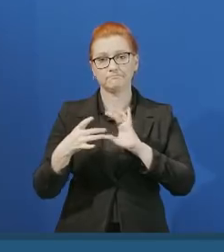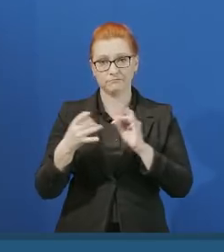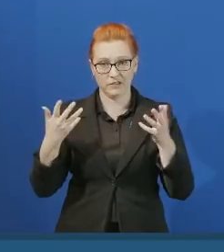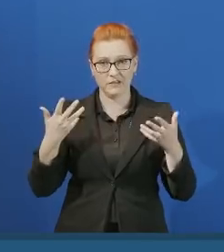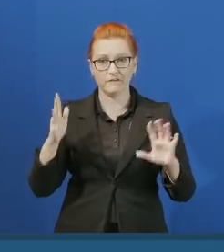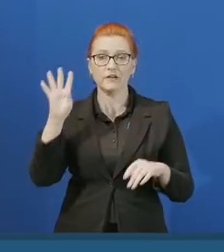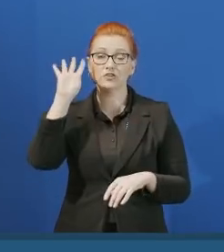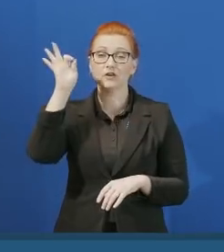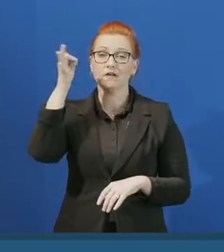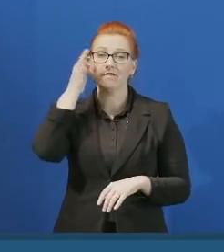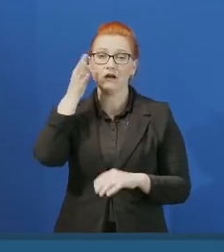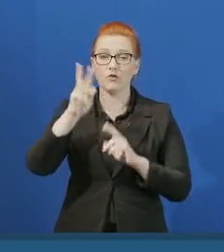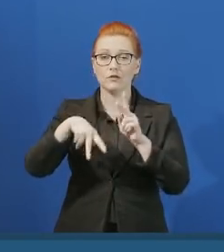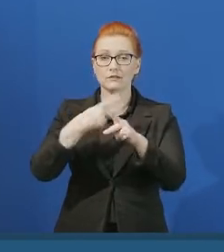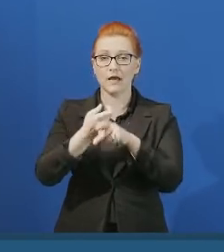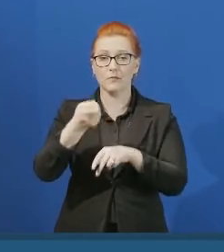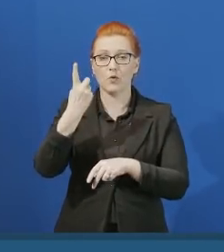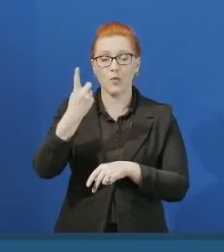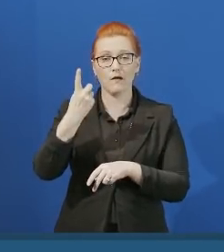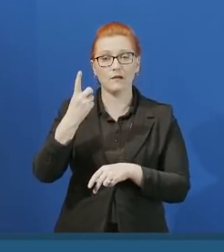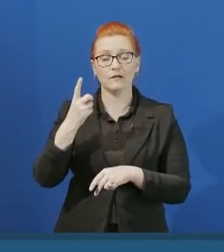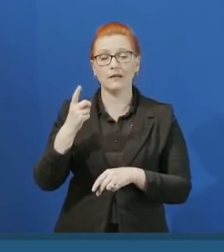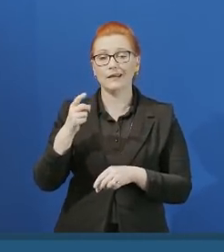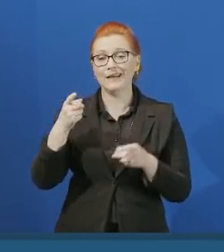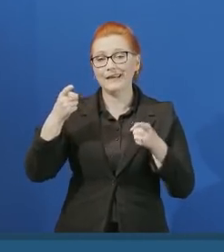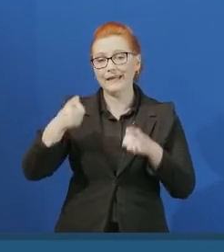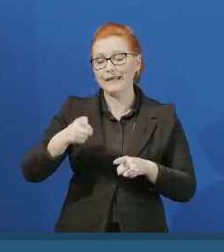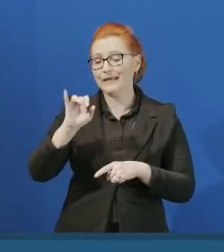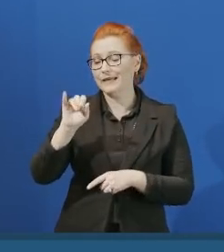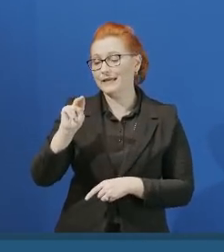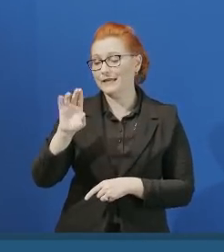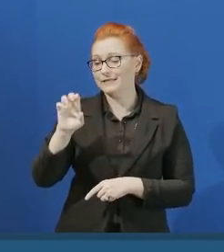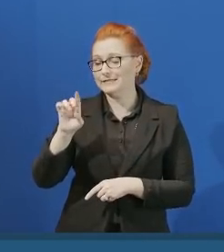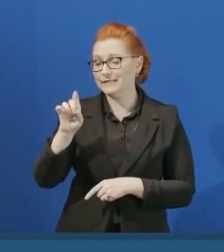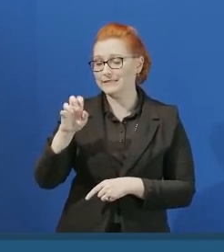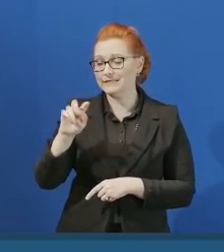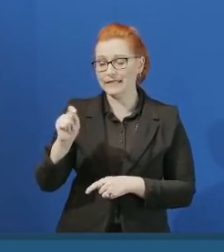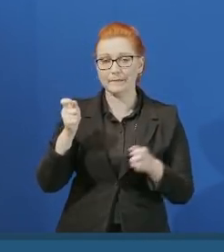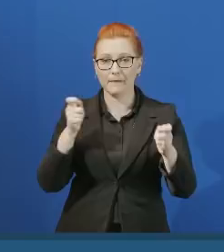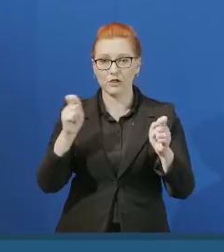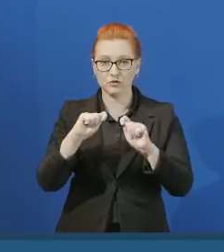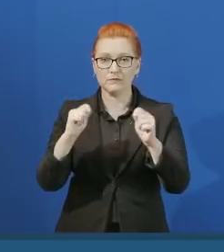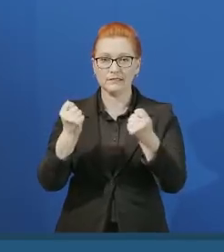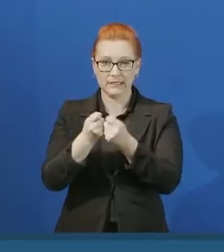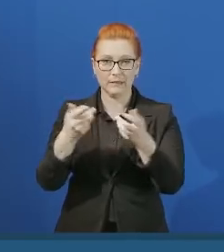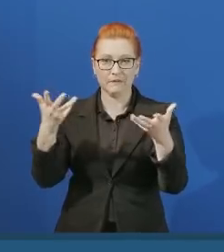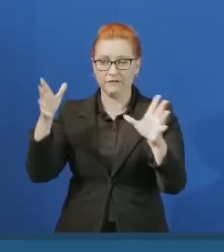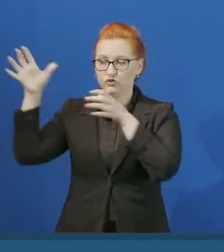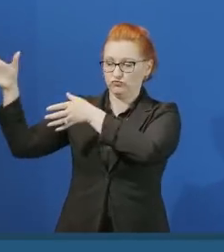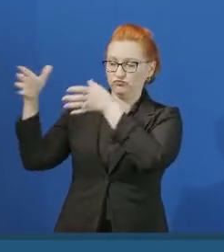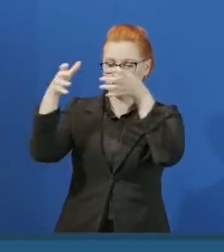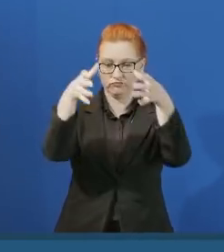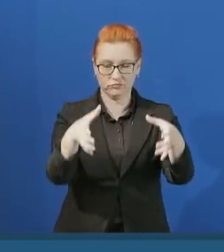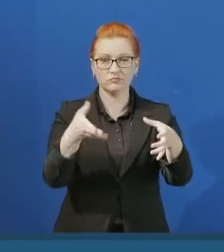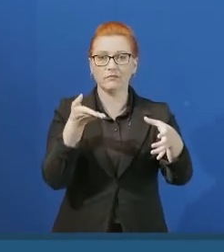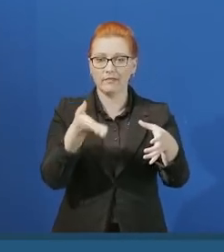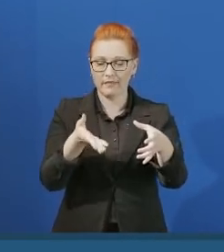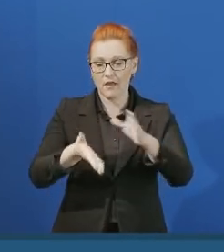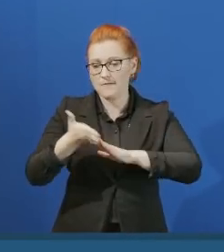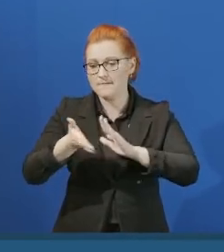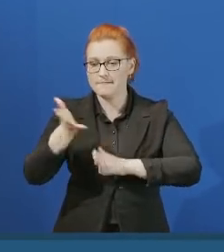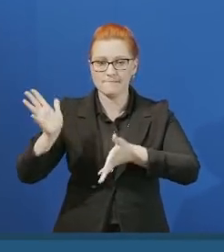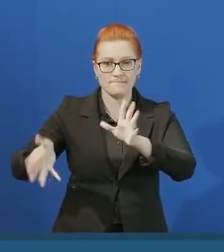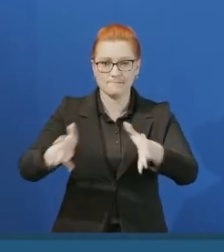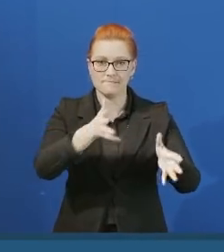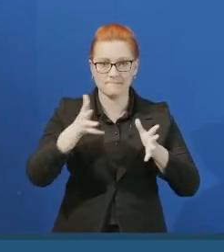incident management team up there led by Mr. Dave Samiago to join up with Brigadier General McDonald, working with